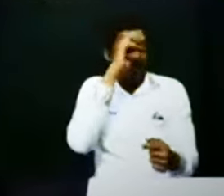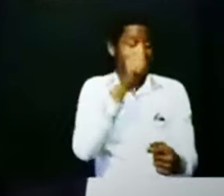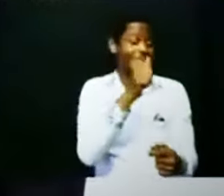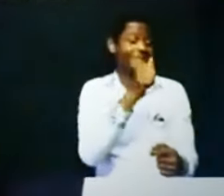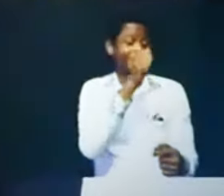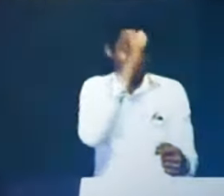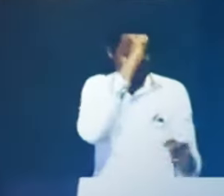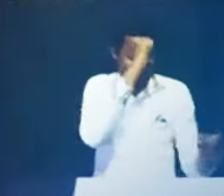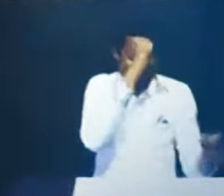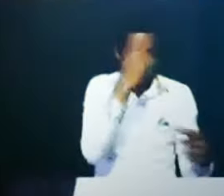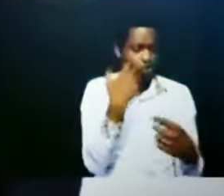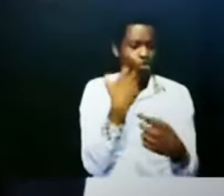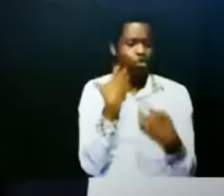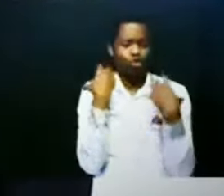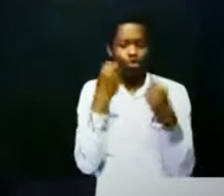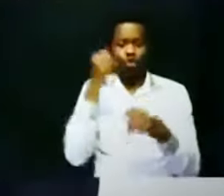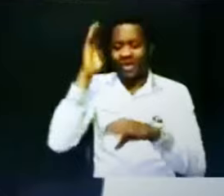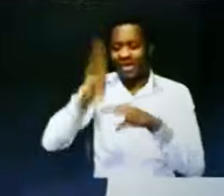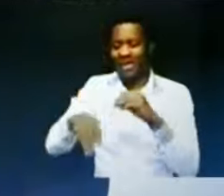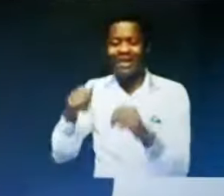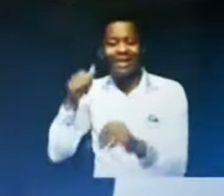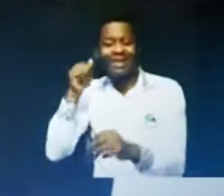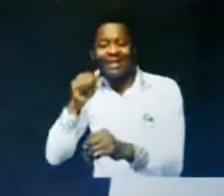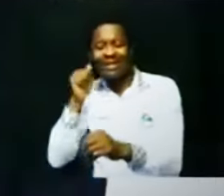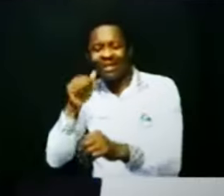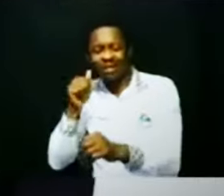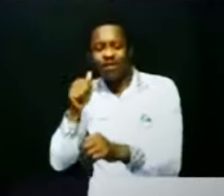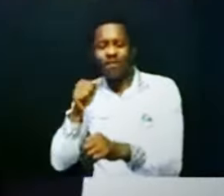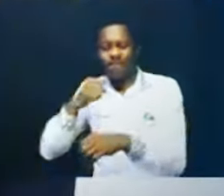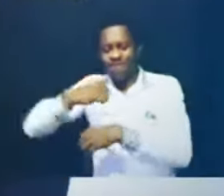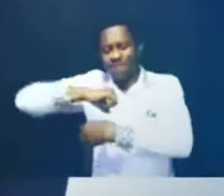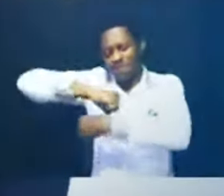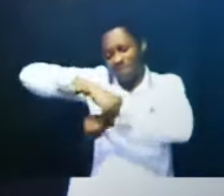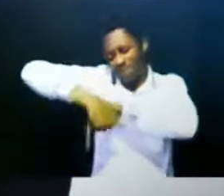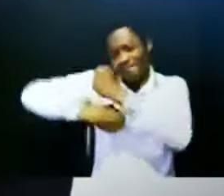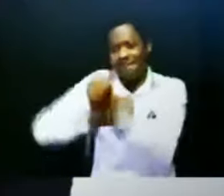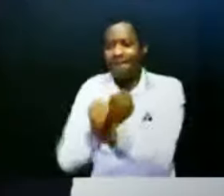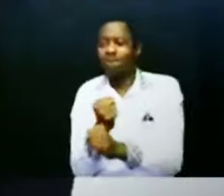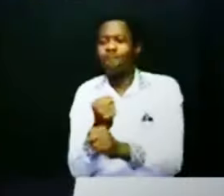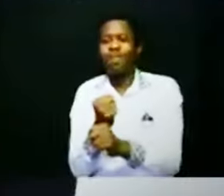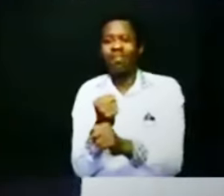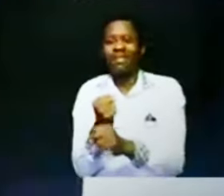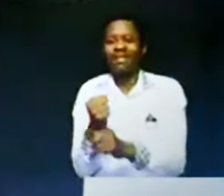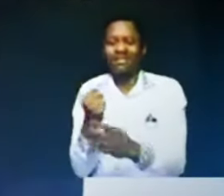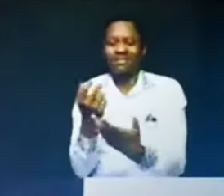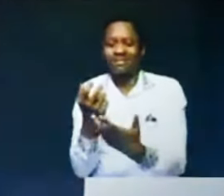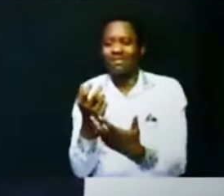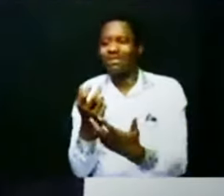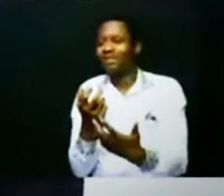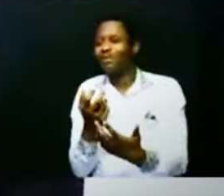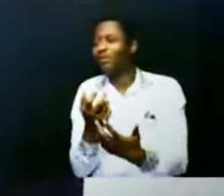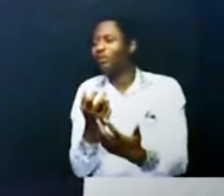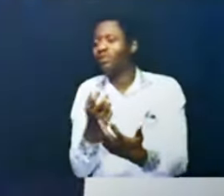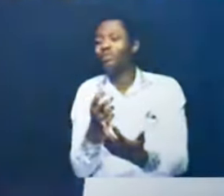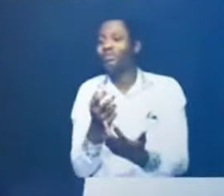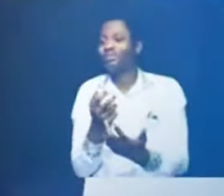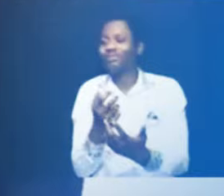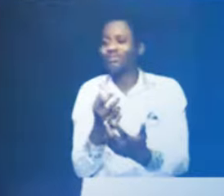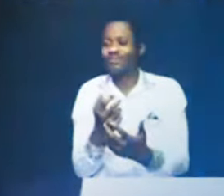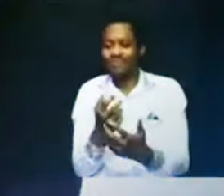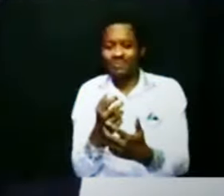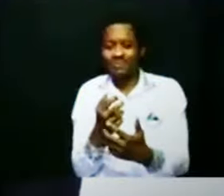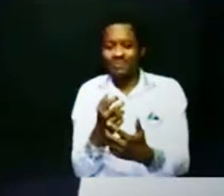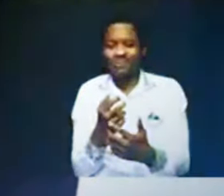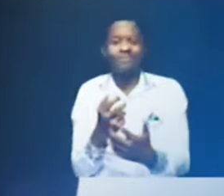ye den esri no nti obre no ase ene no die. Then Amnon hated her with intense hatred. In